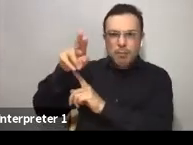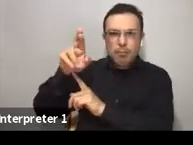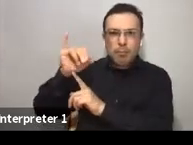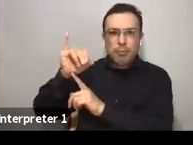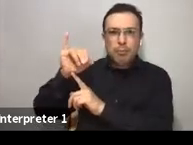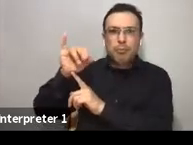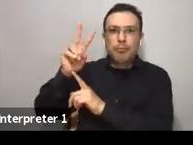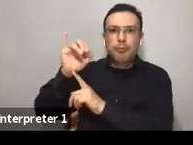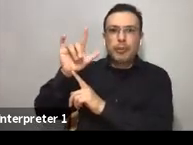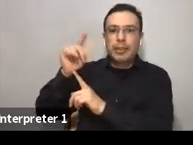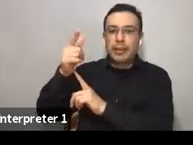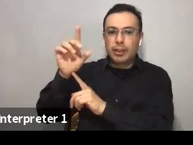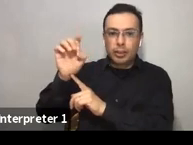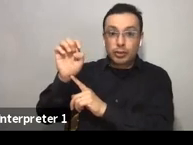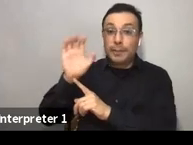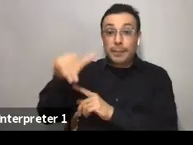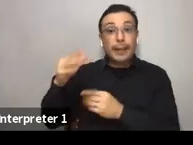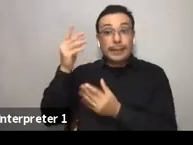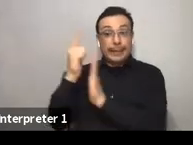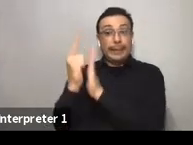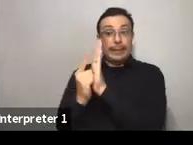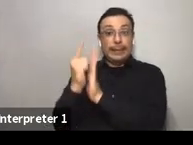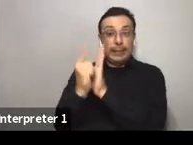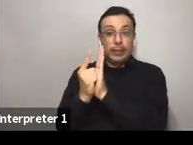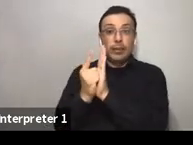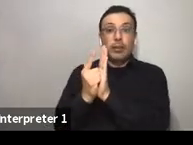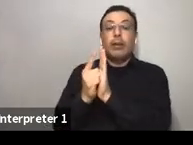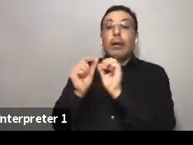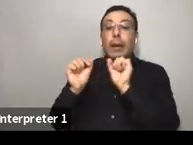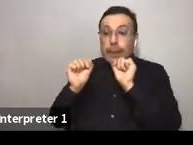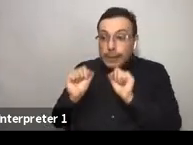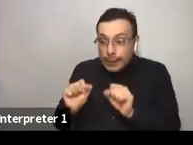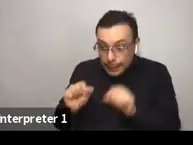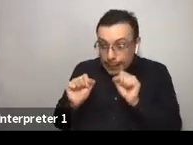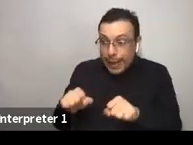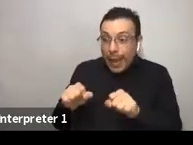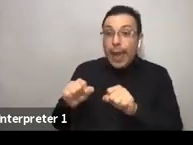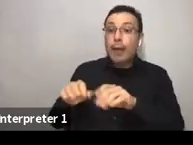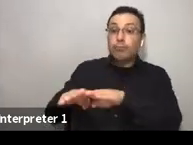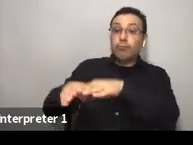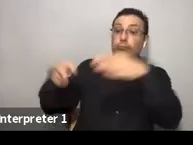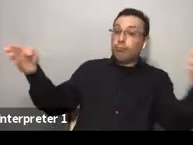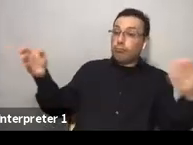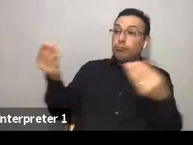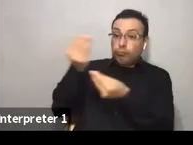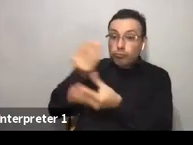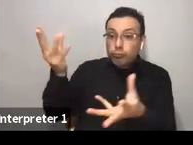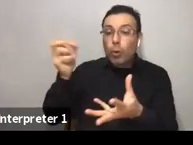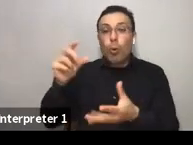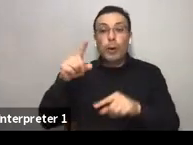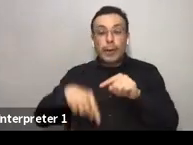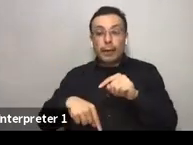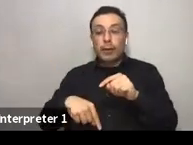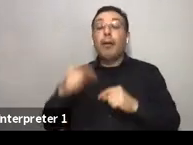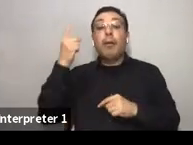and territories where they have advocate privilege, I don't think it's, New York is not one of them yet,